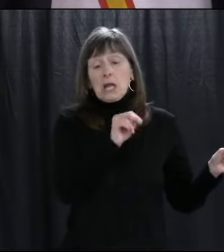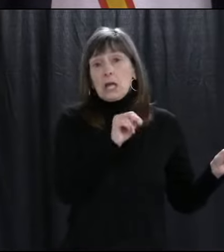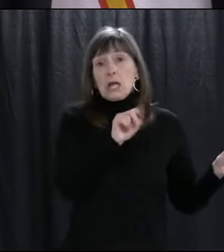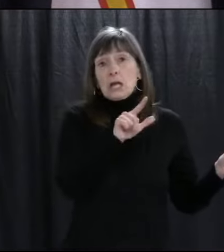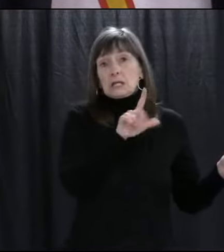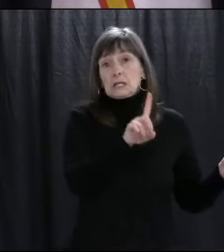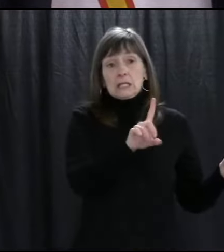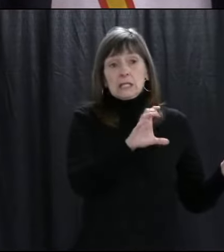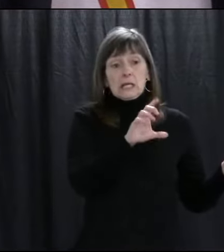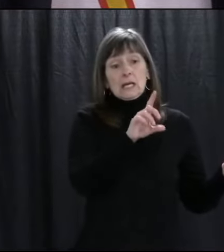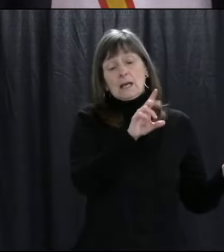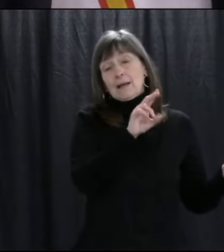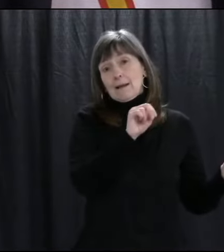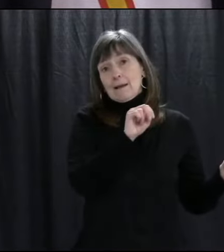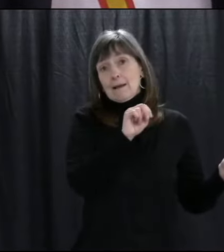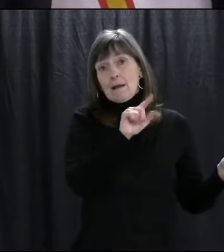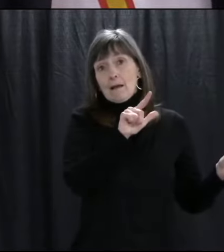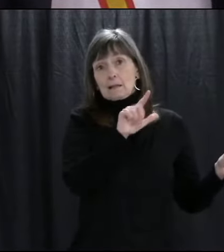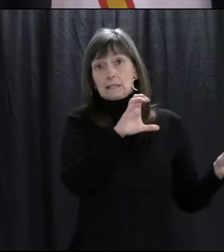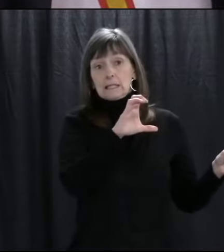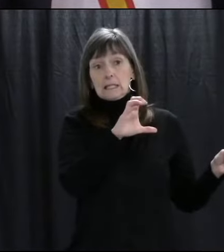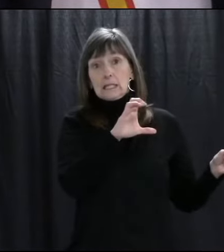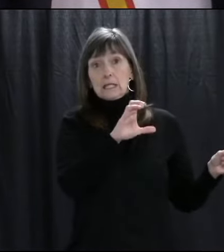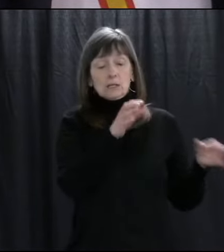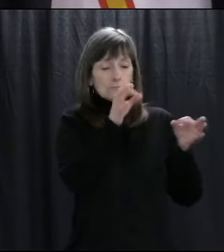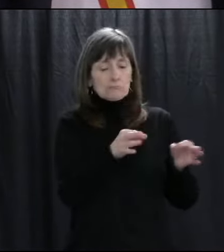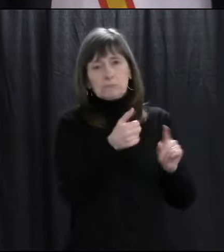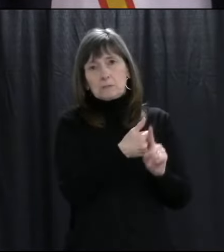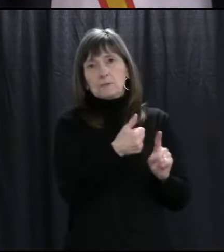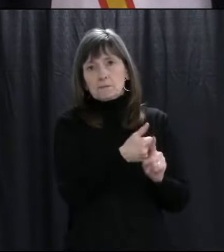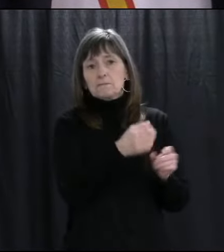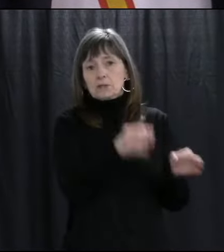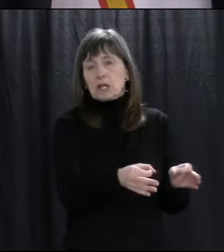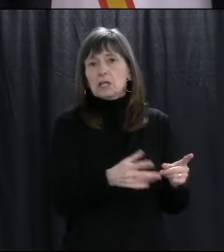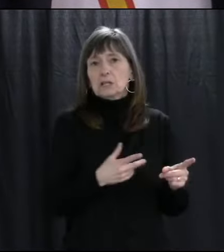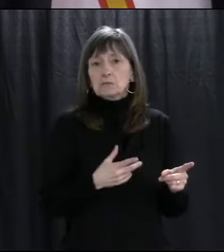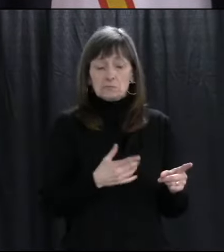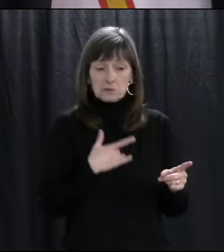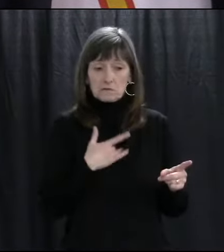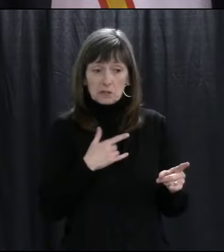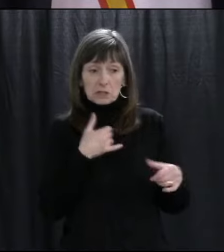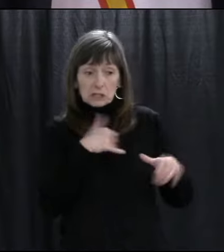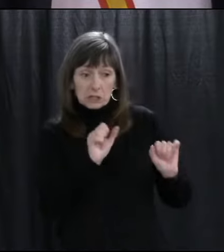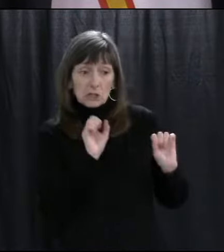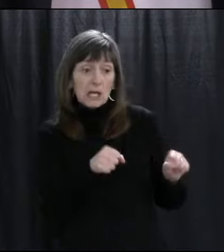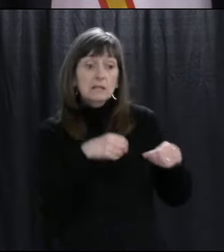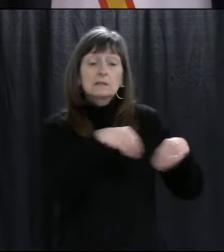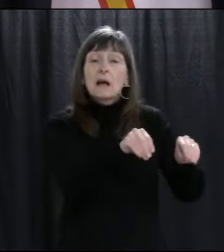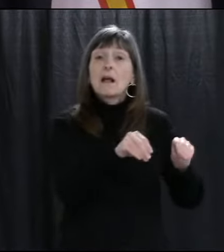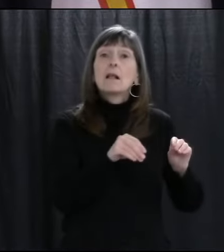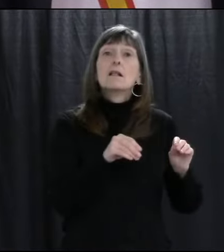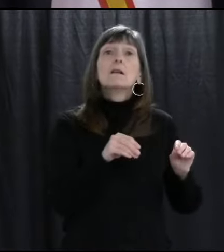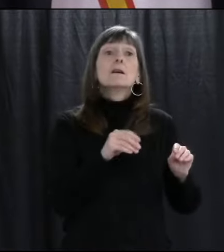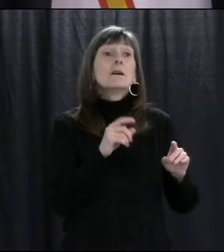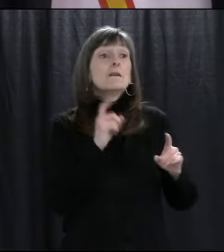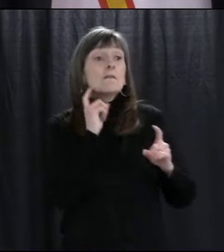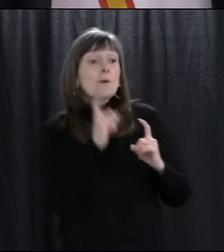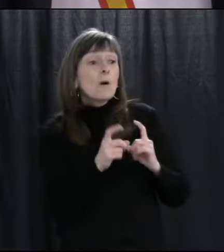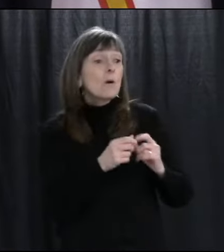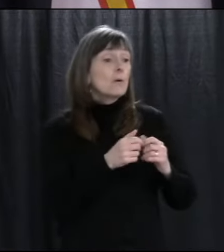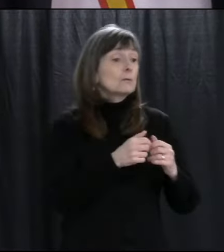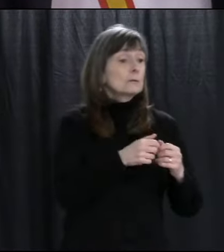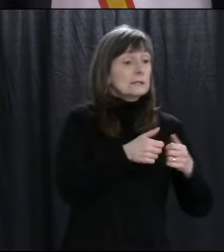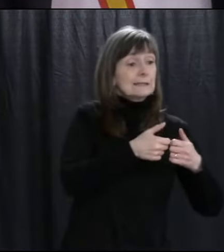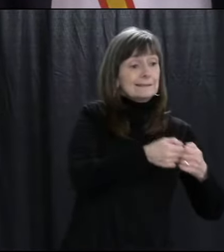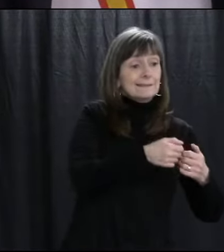NLC decided that of their own accord. They felt that they could fulfill the orders by doing it that